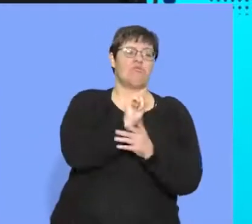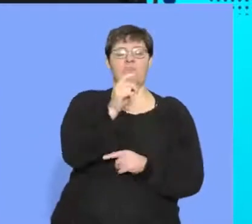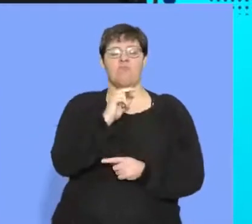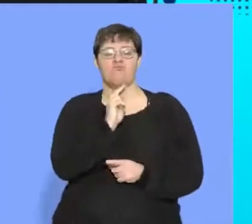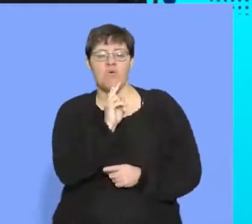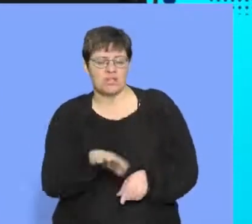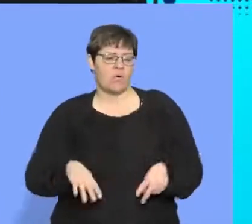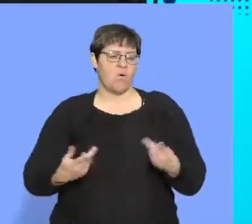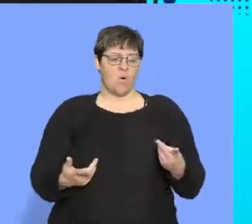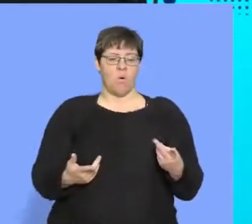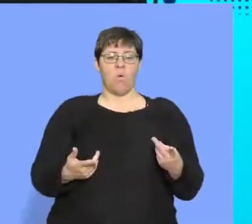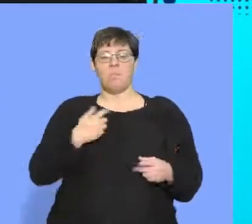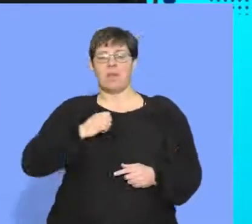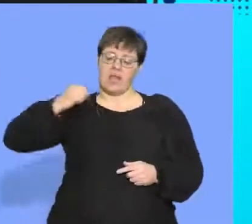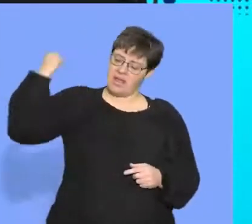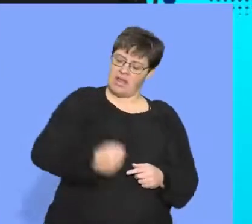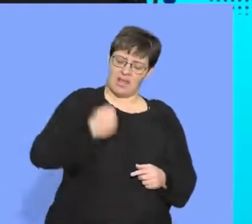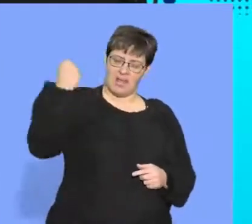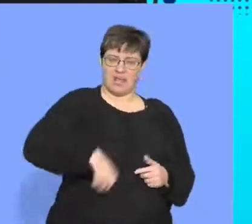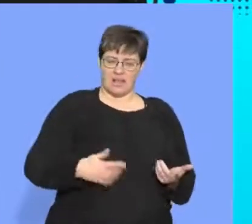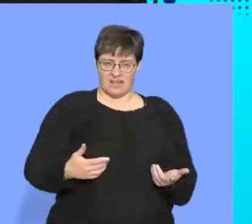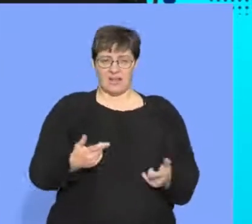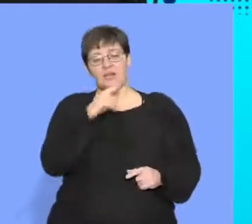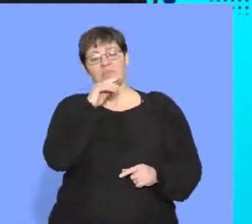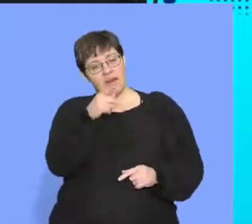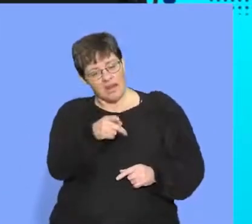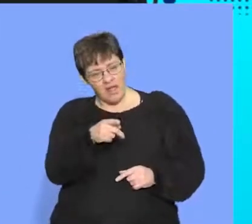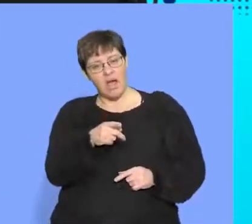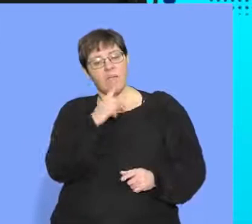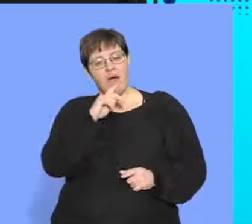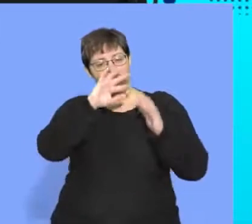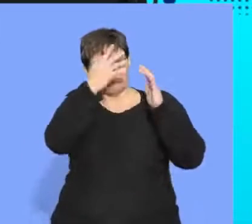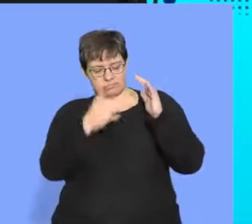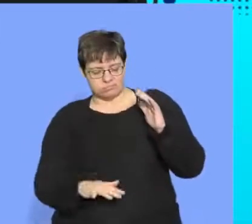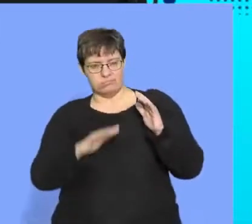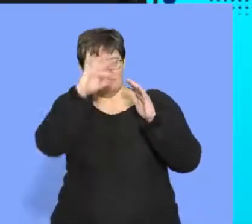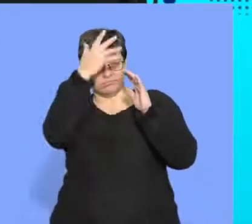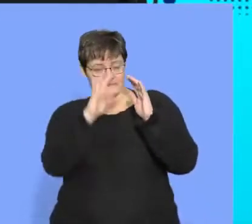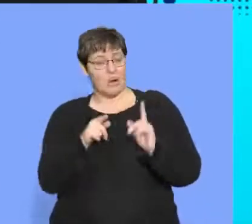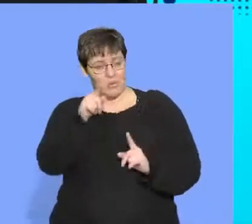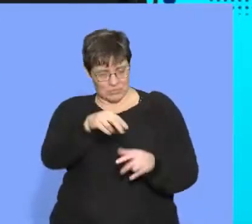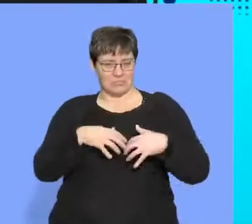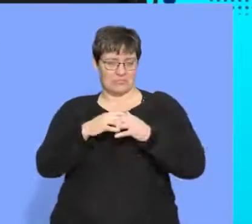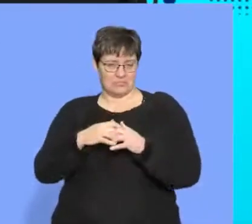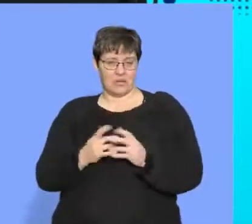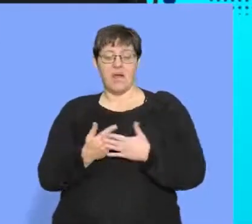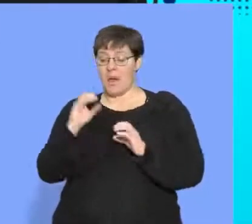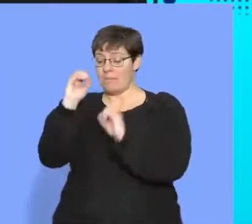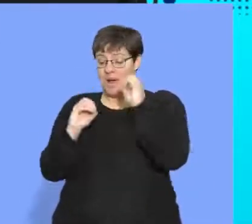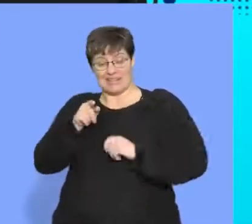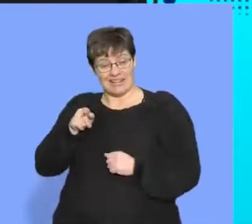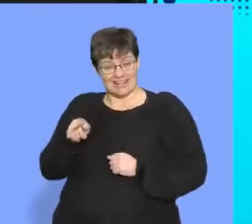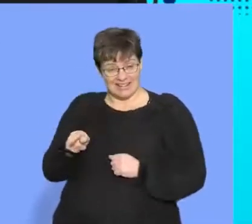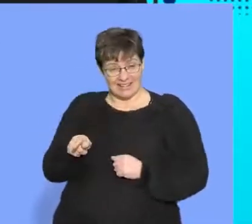voice or from you shaking the string to create the pulse that traveled down it. In the case of a